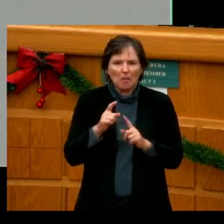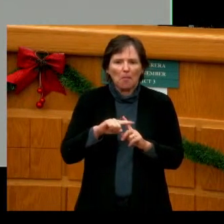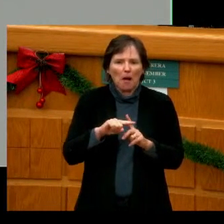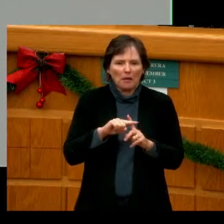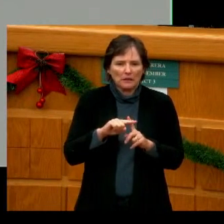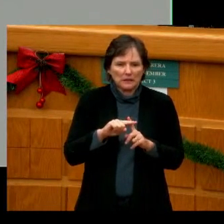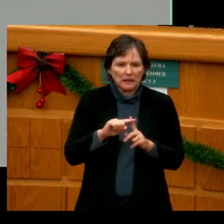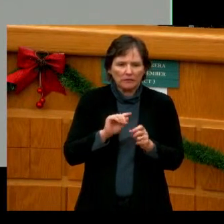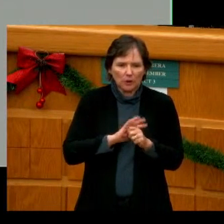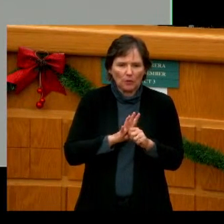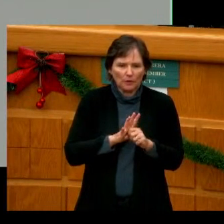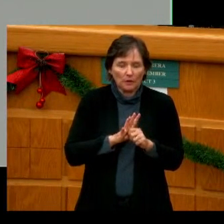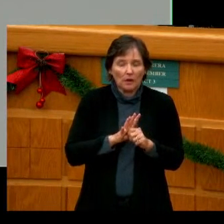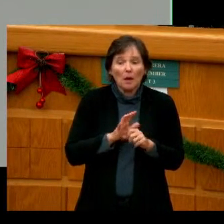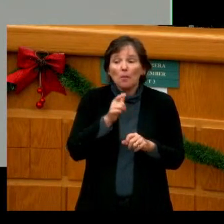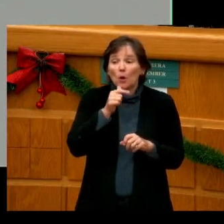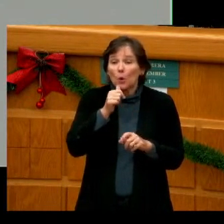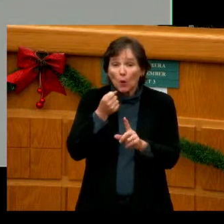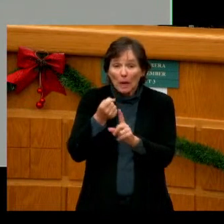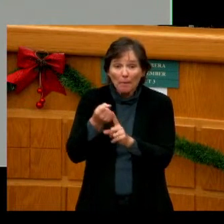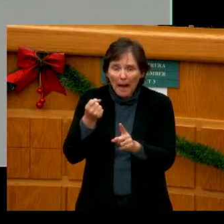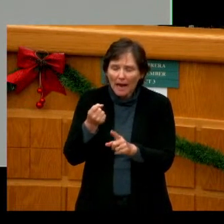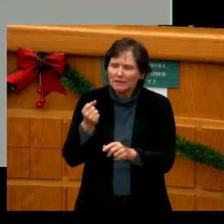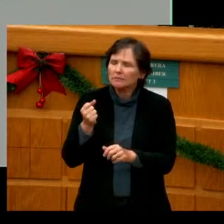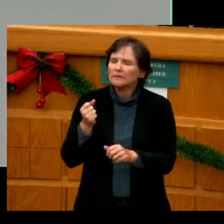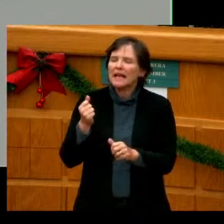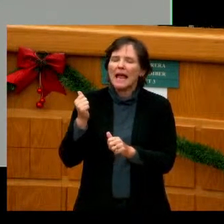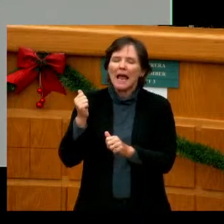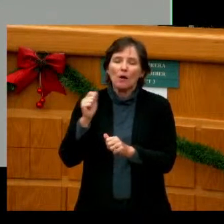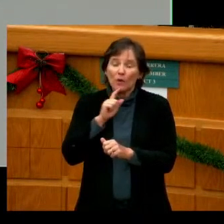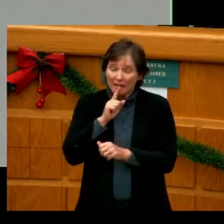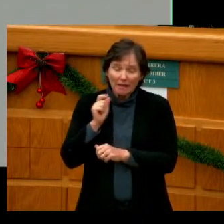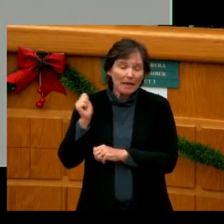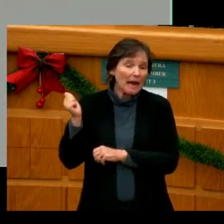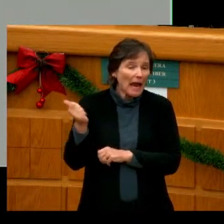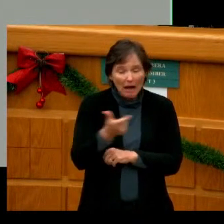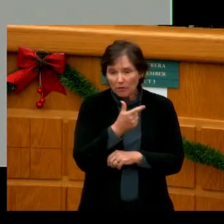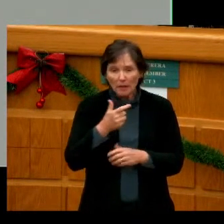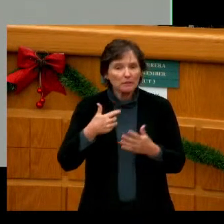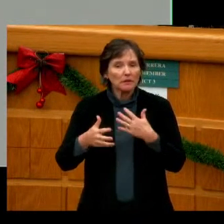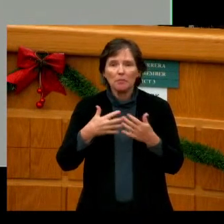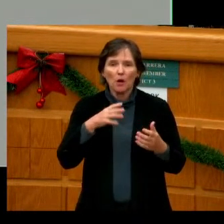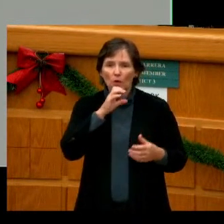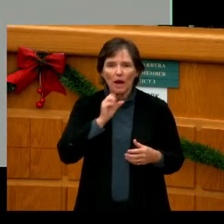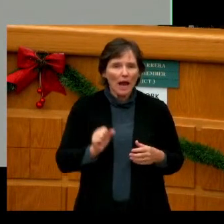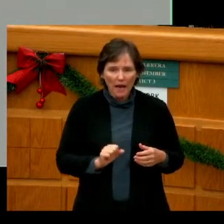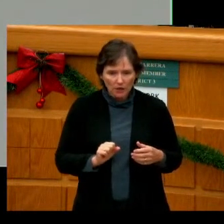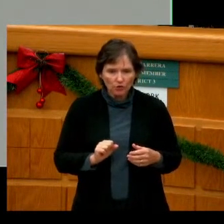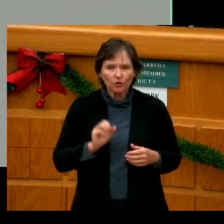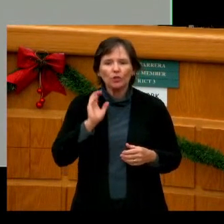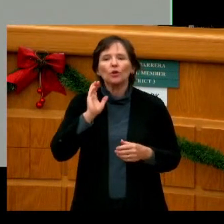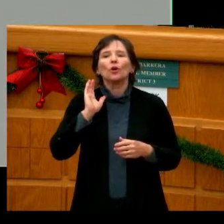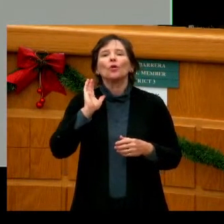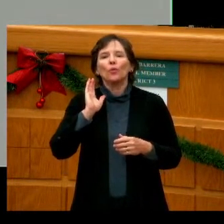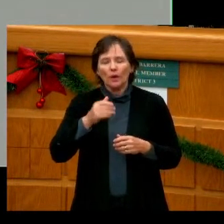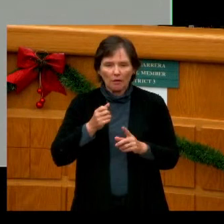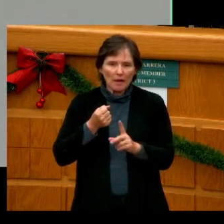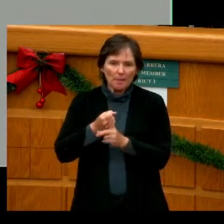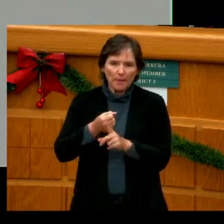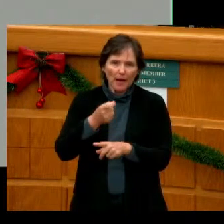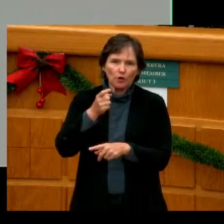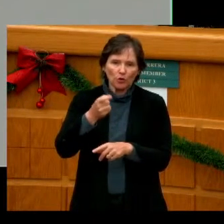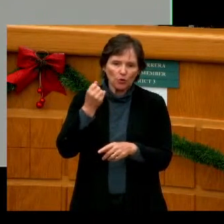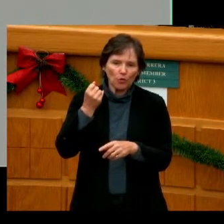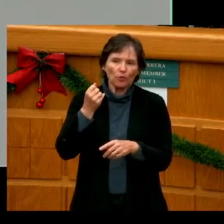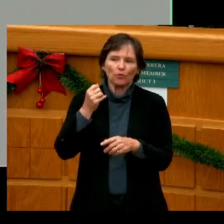know by age group who's getting affected, and really everybody is getting affected right now, regardless of your age, by